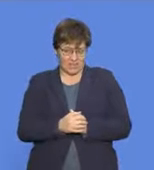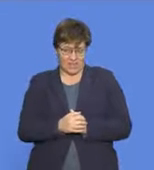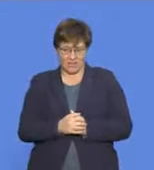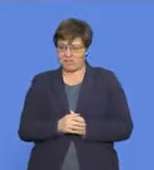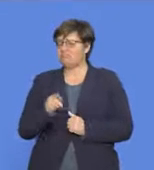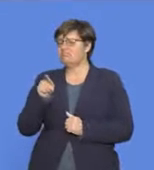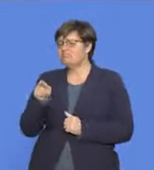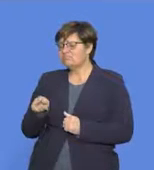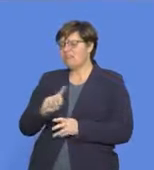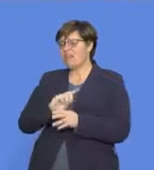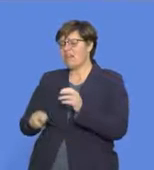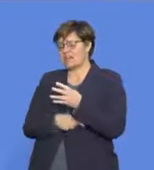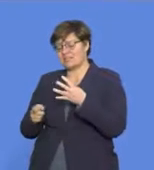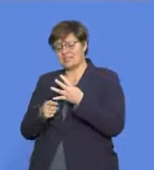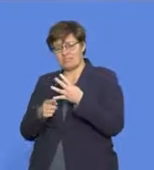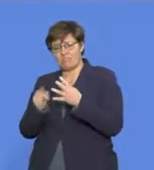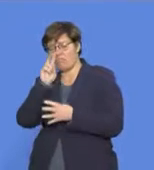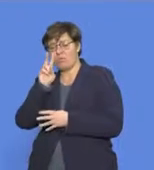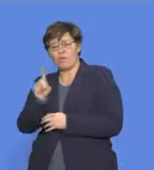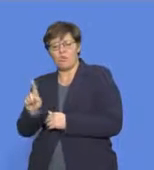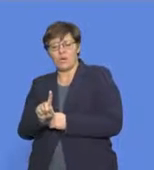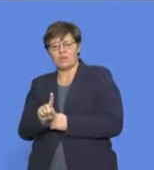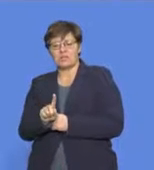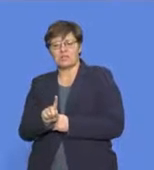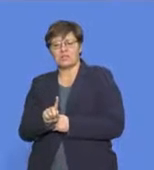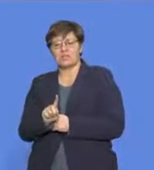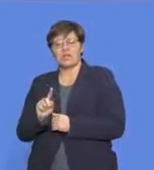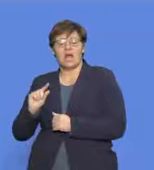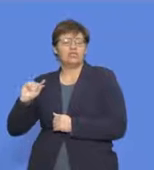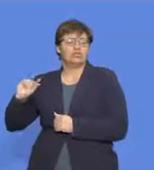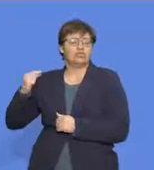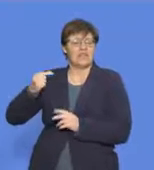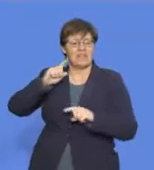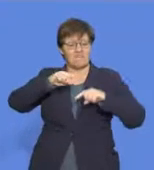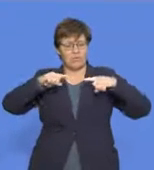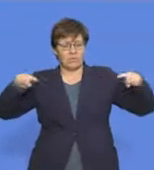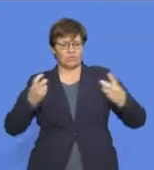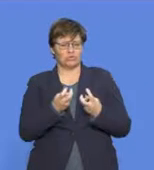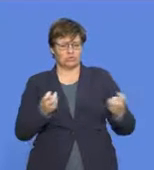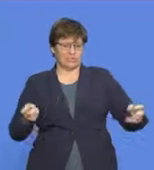And then we're going to look at, finally, we're going to have a look at the sources of genetic variation.